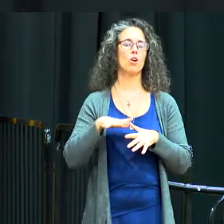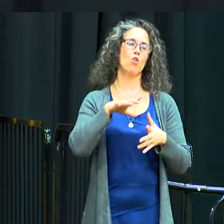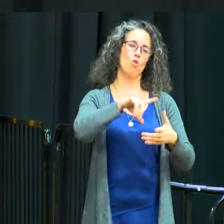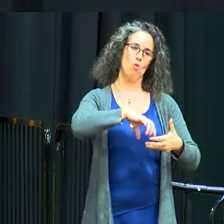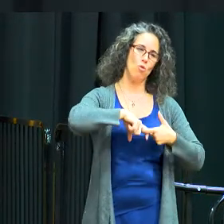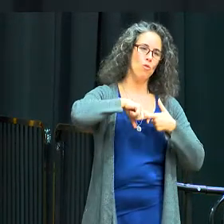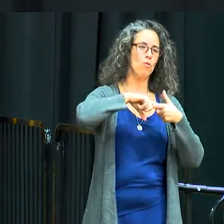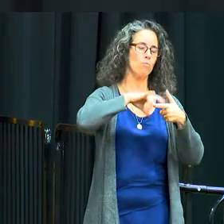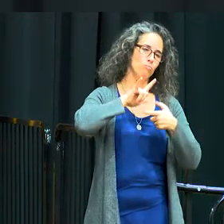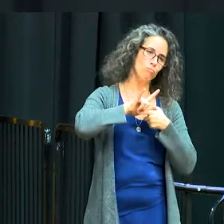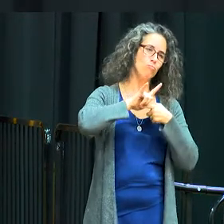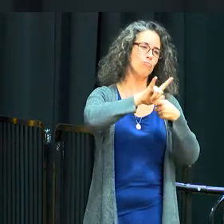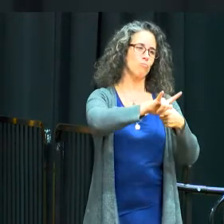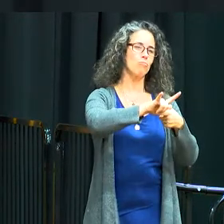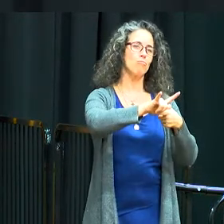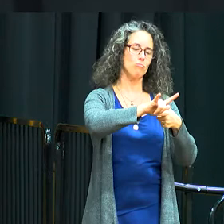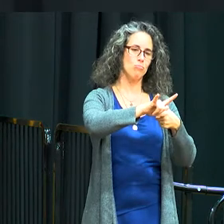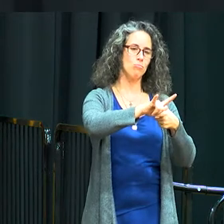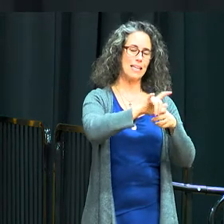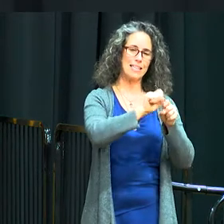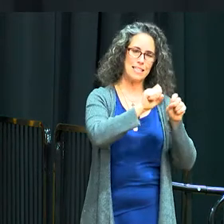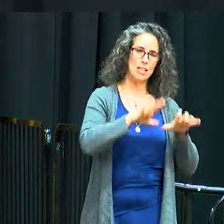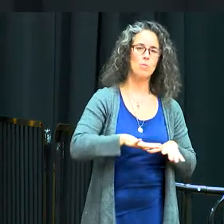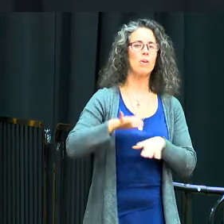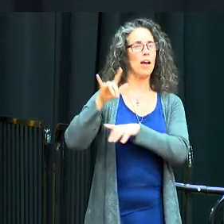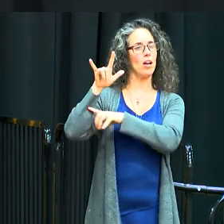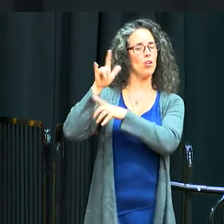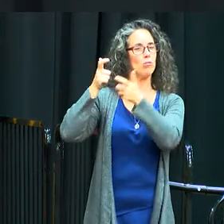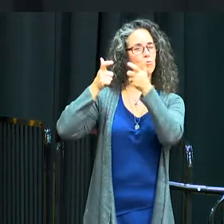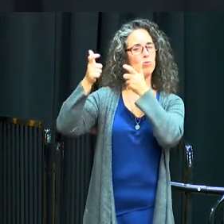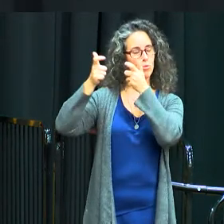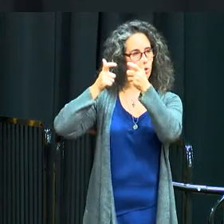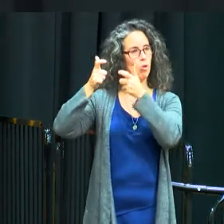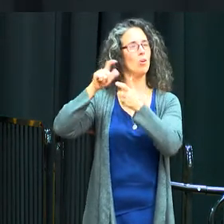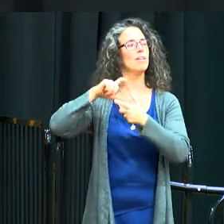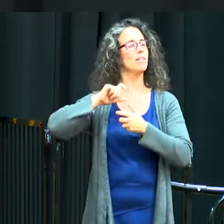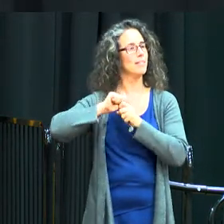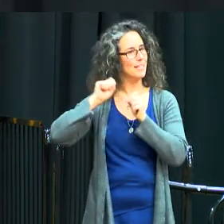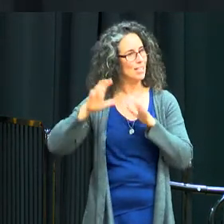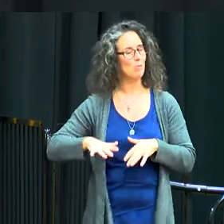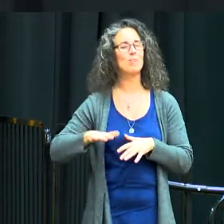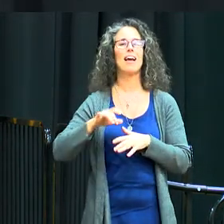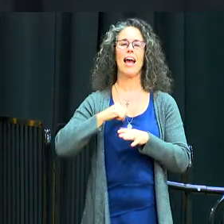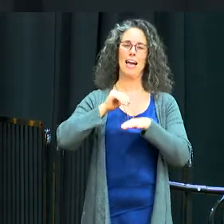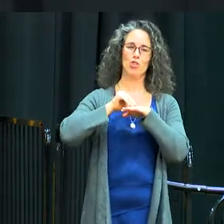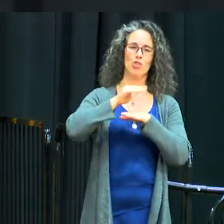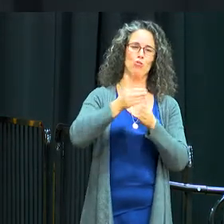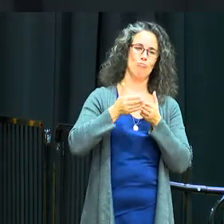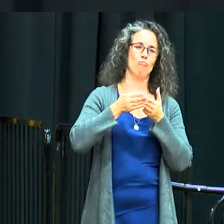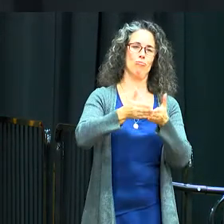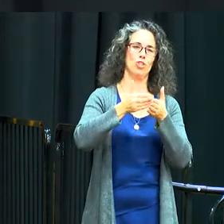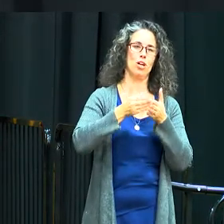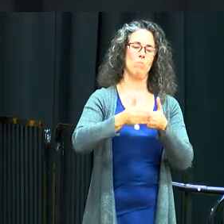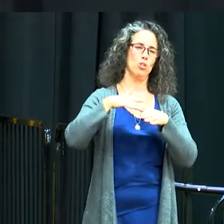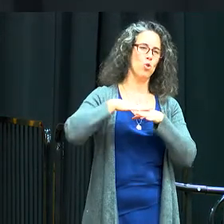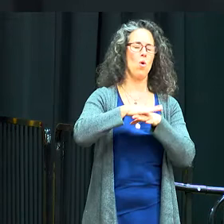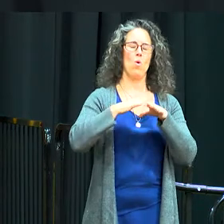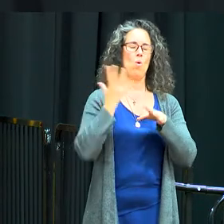systems, aircraft air traffic control systems, and ship shore air special mission equipment. That is a